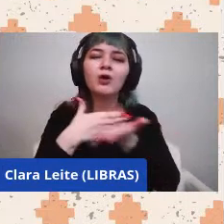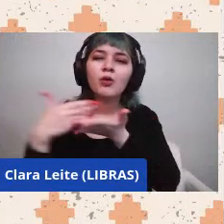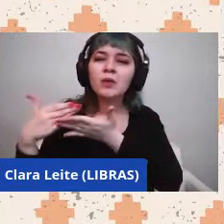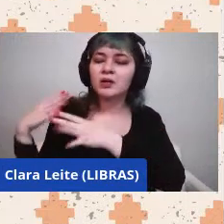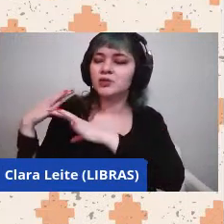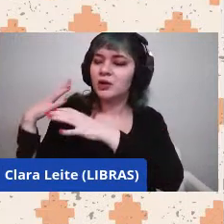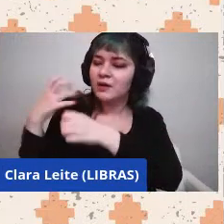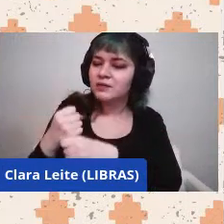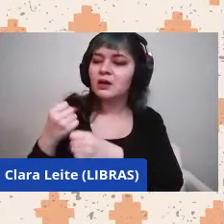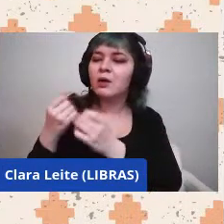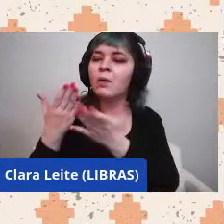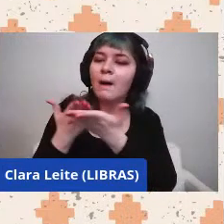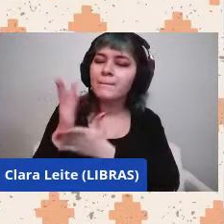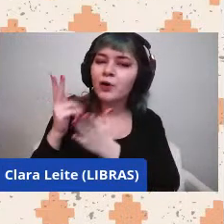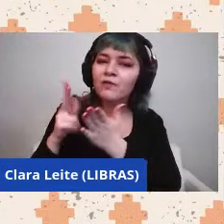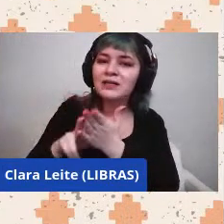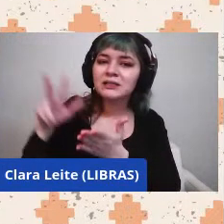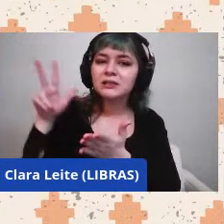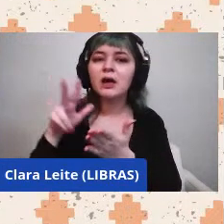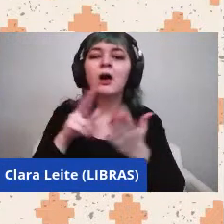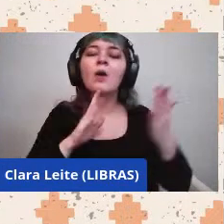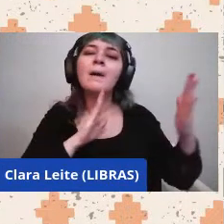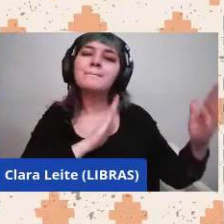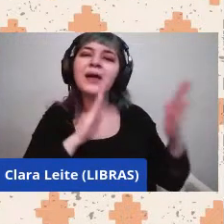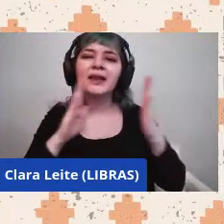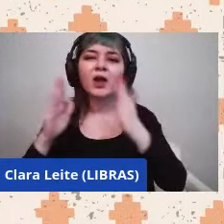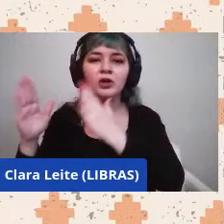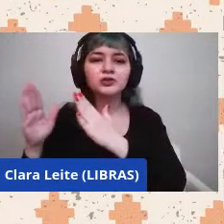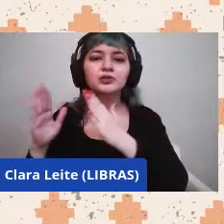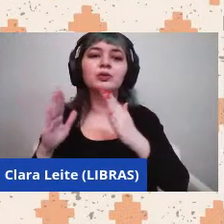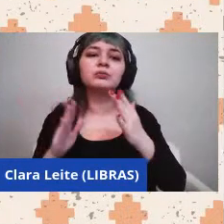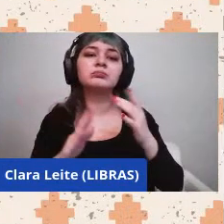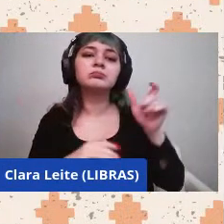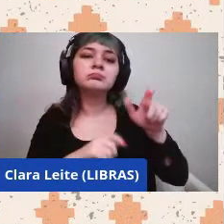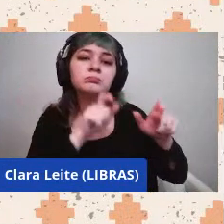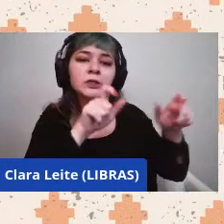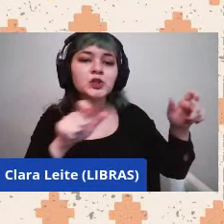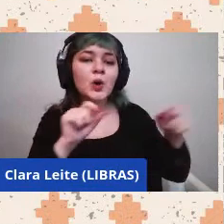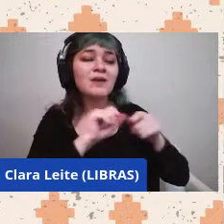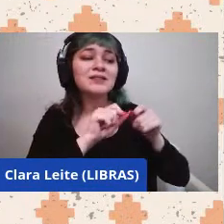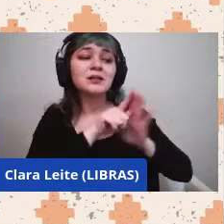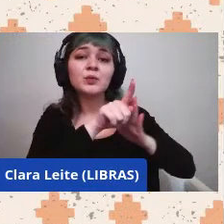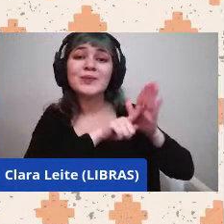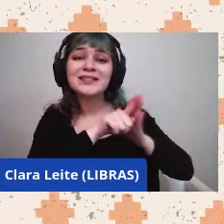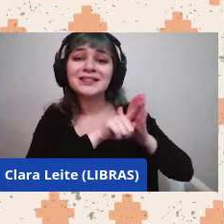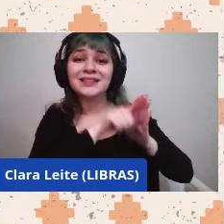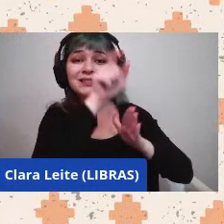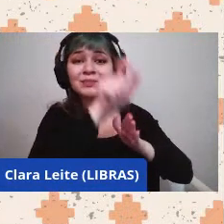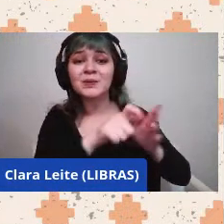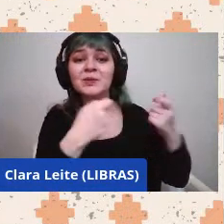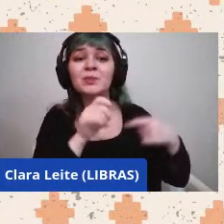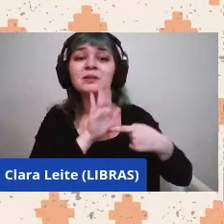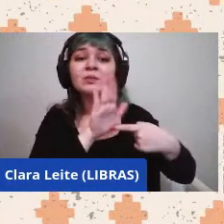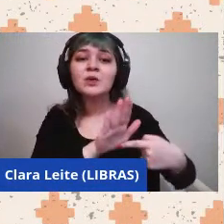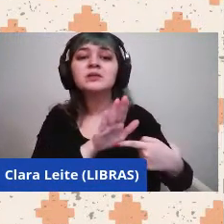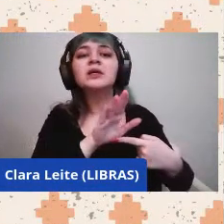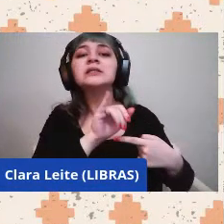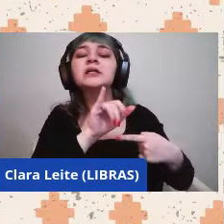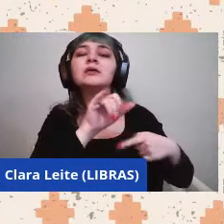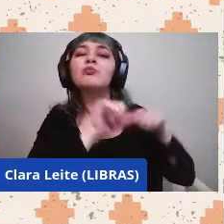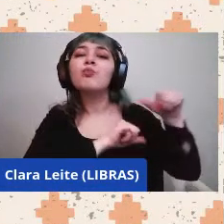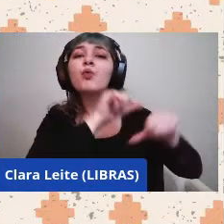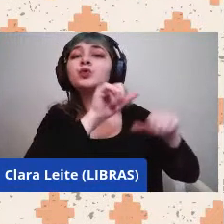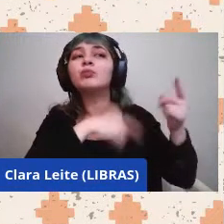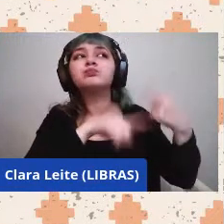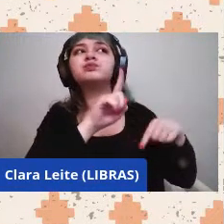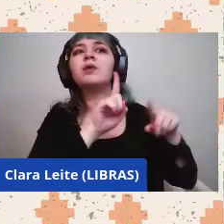approval, periodic review. Individuals undertaking that research need to indicate if there have been major